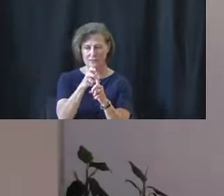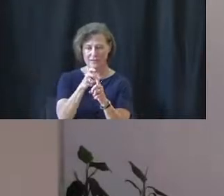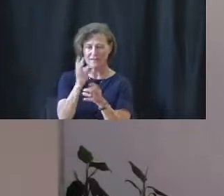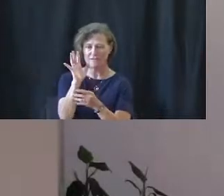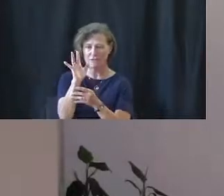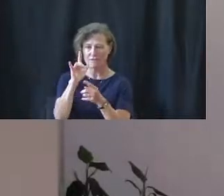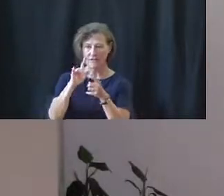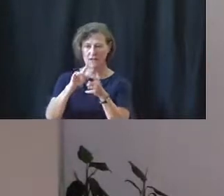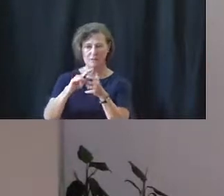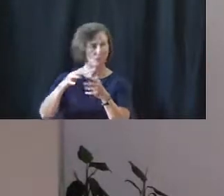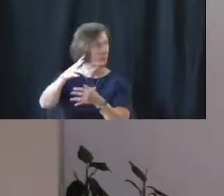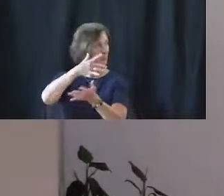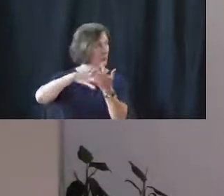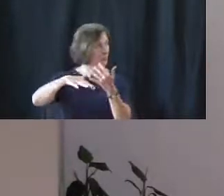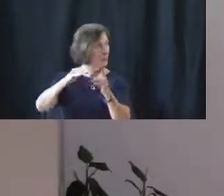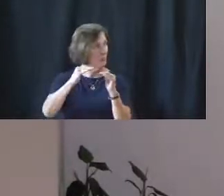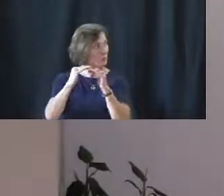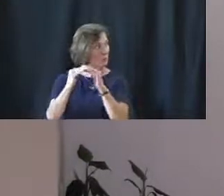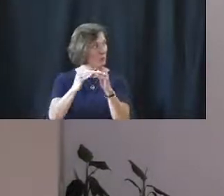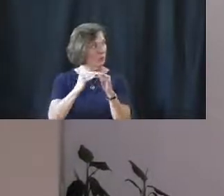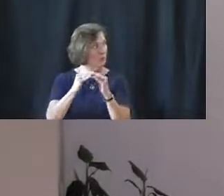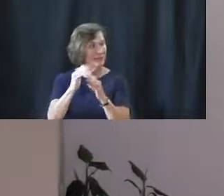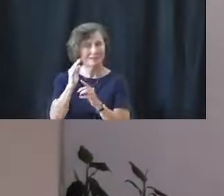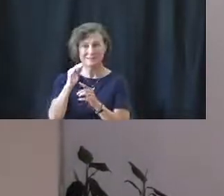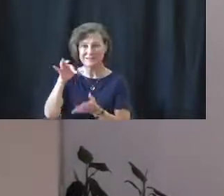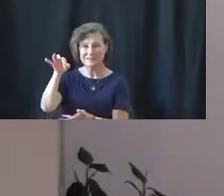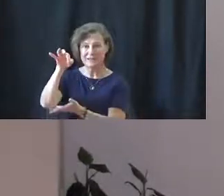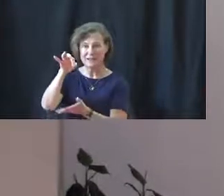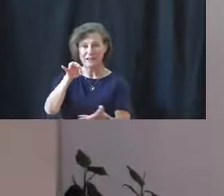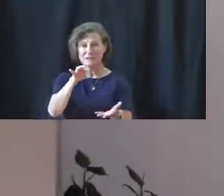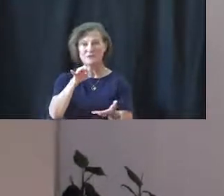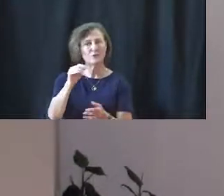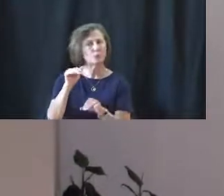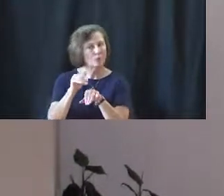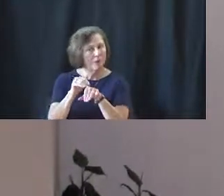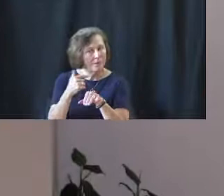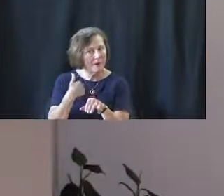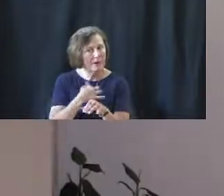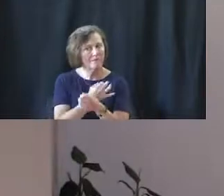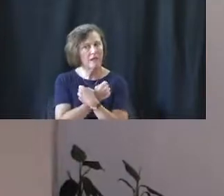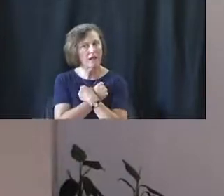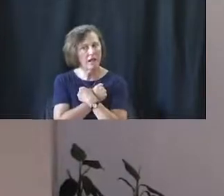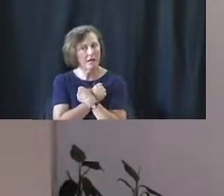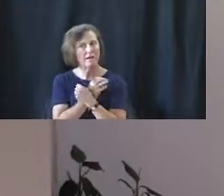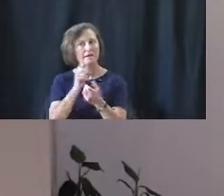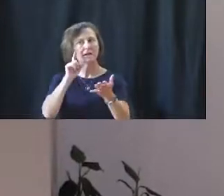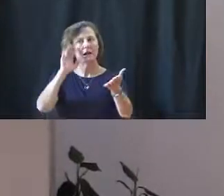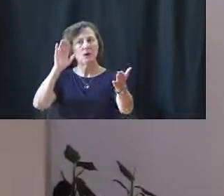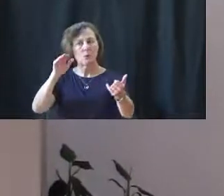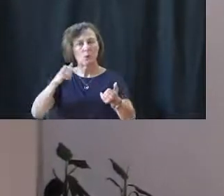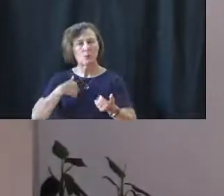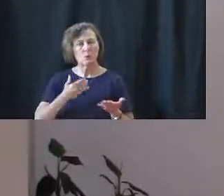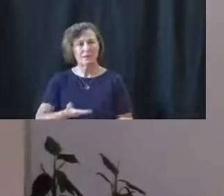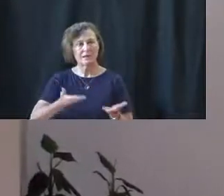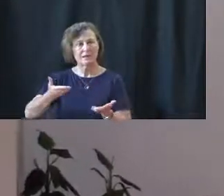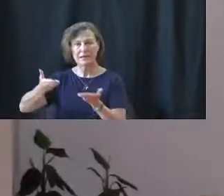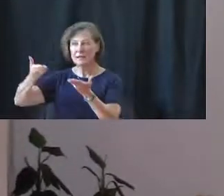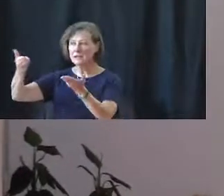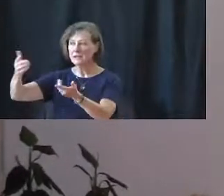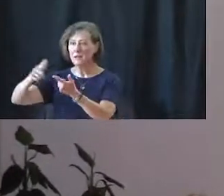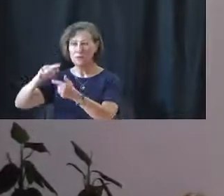social justice lantern as a symbolic reminder of the love and hope we carry out into the